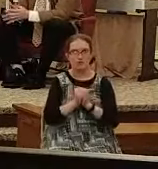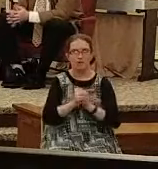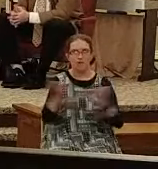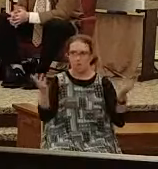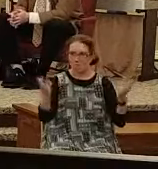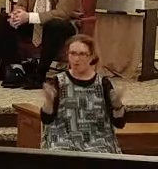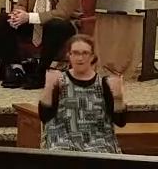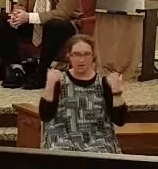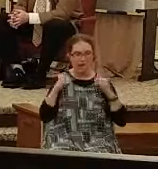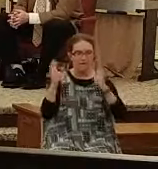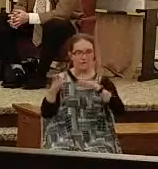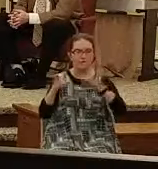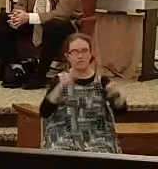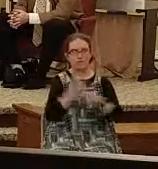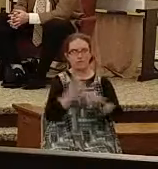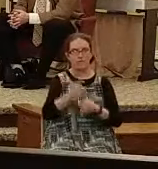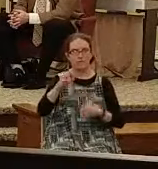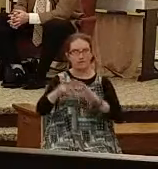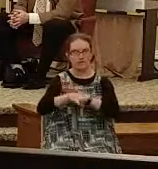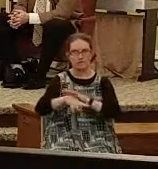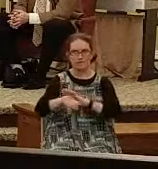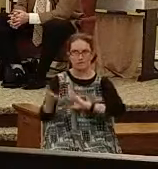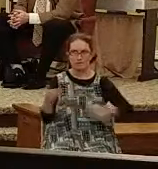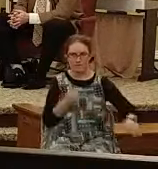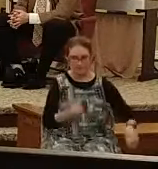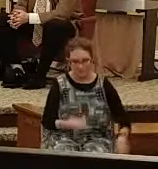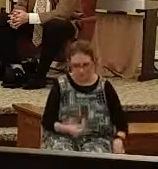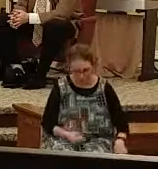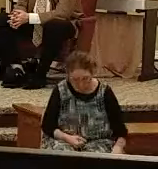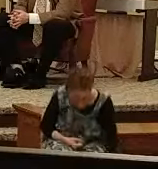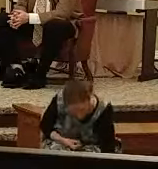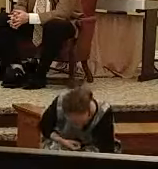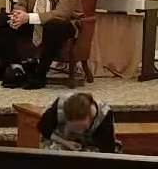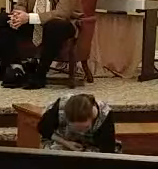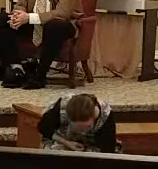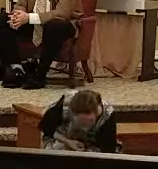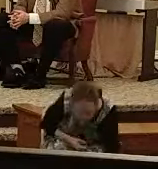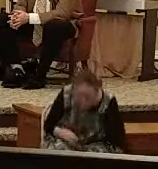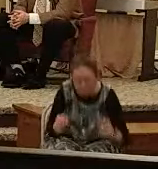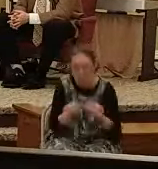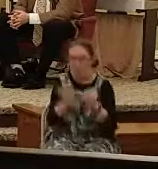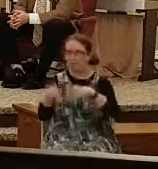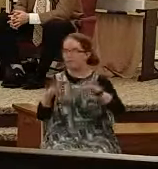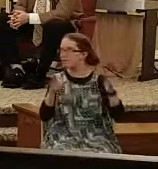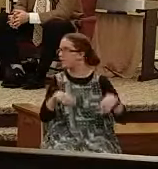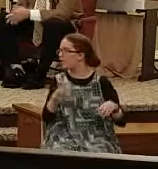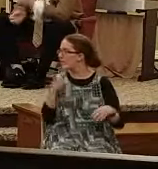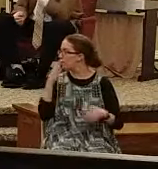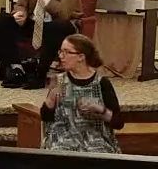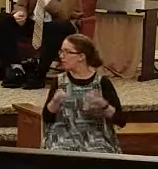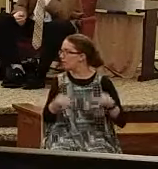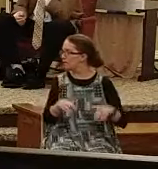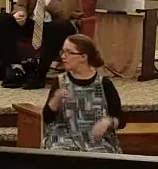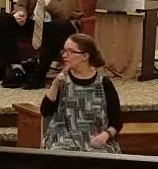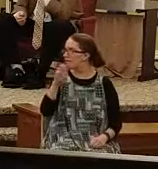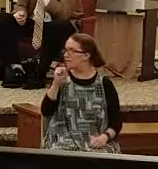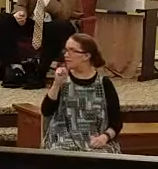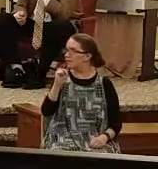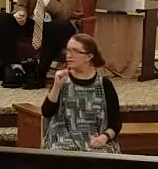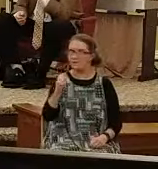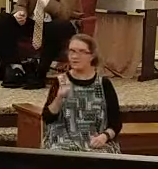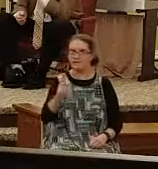Whatever it is you have to do to keep that thought away. Amen? And the more you do it, you know what you're doing? You're resisting the